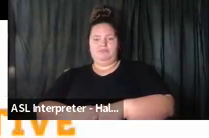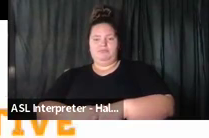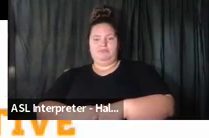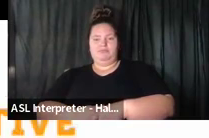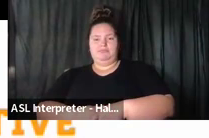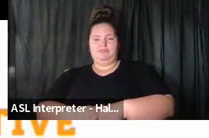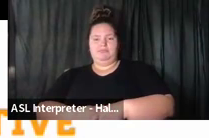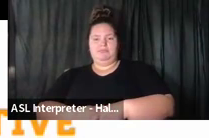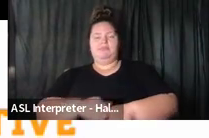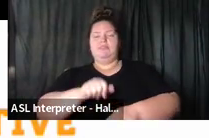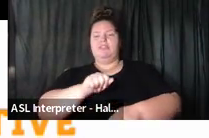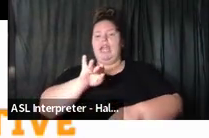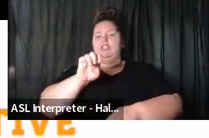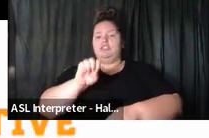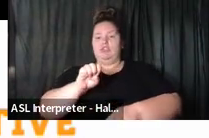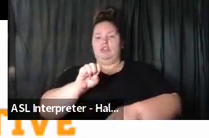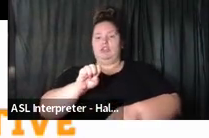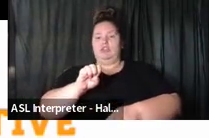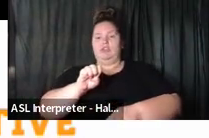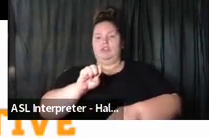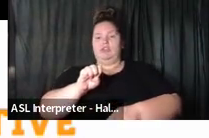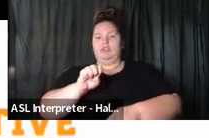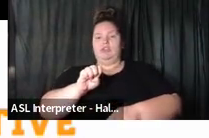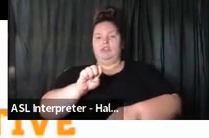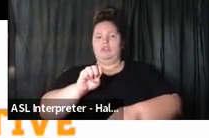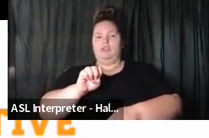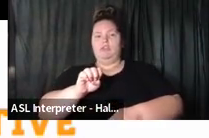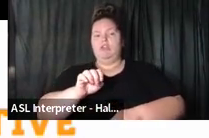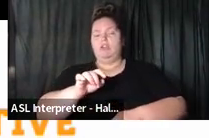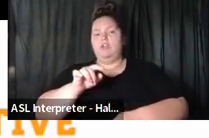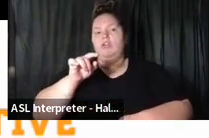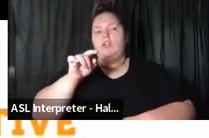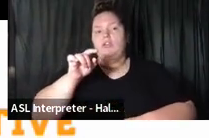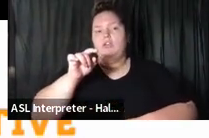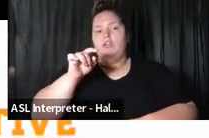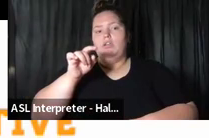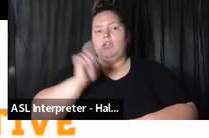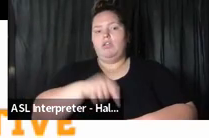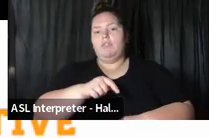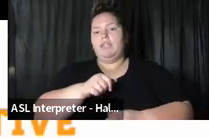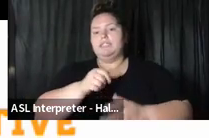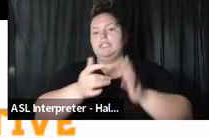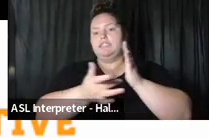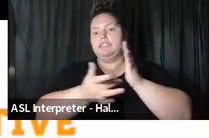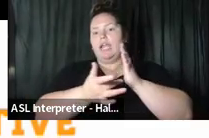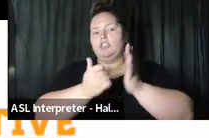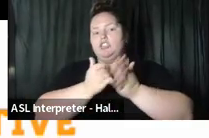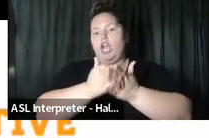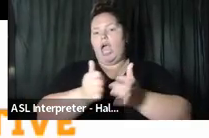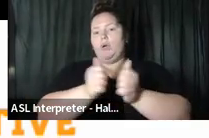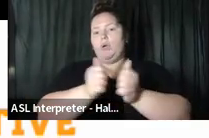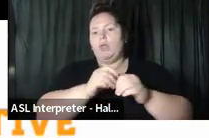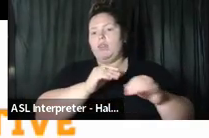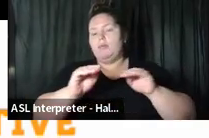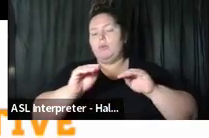So other assistive technology to assist with mobility. So there are a lot of different special